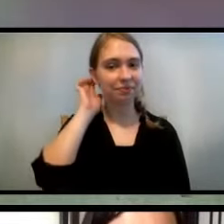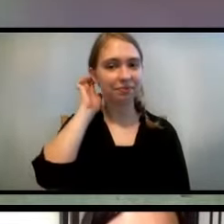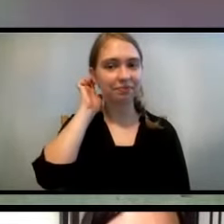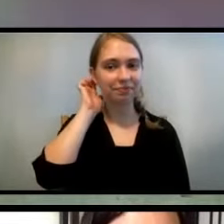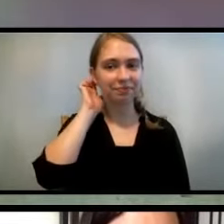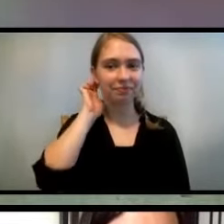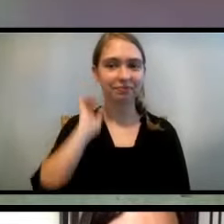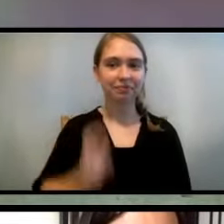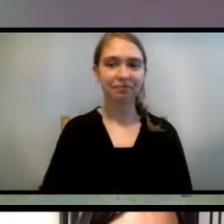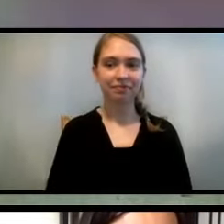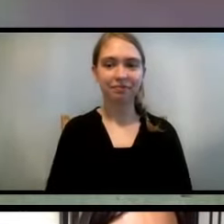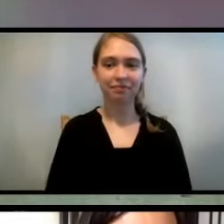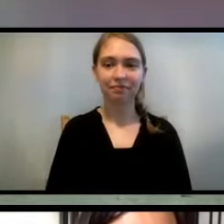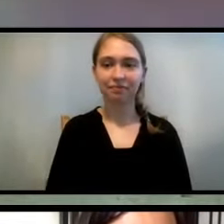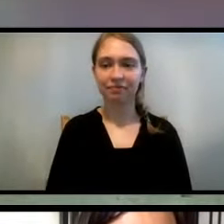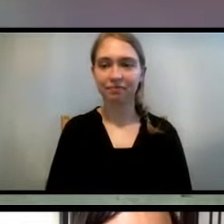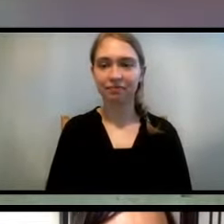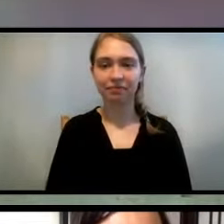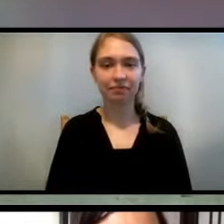Scott.